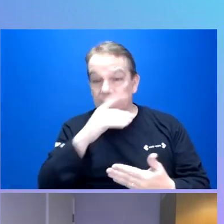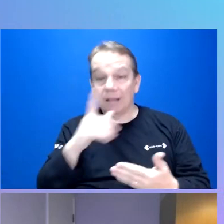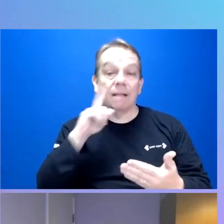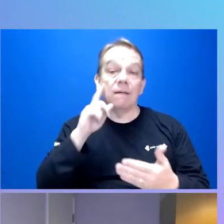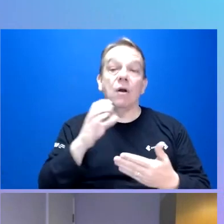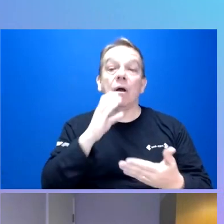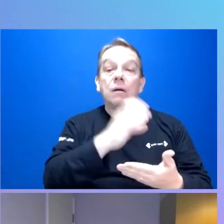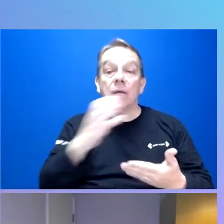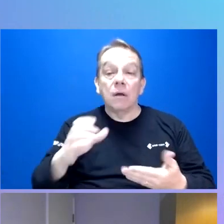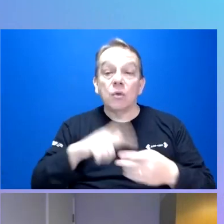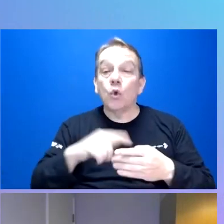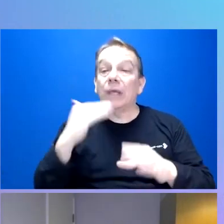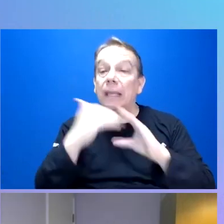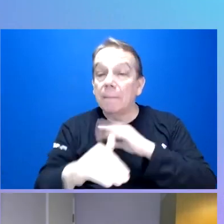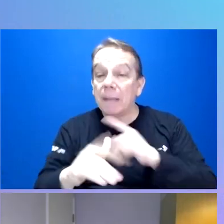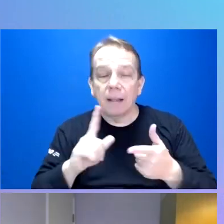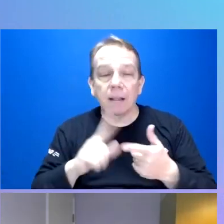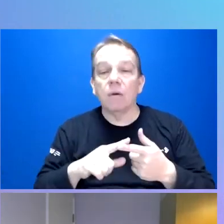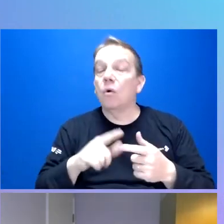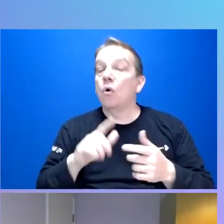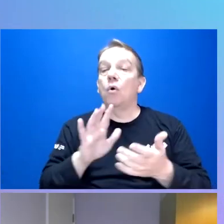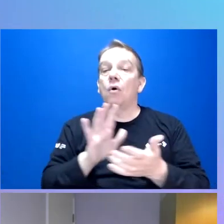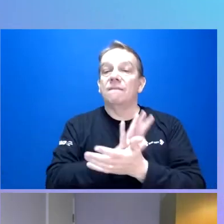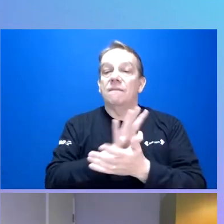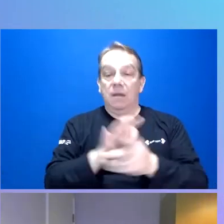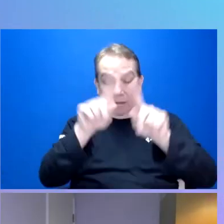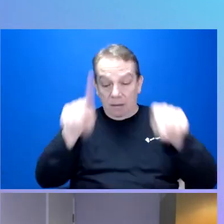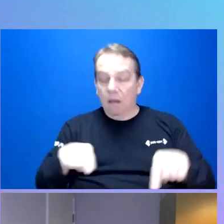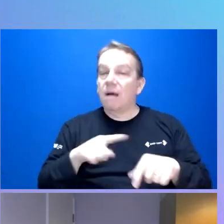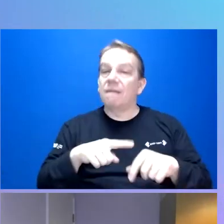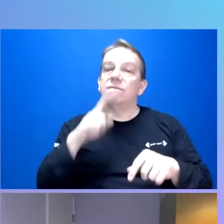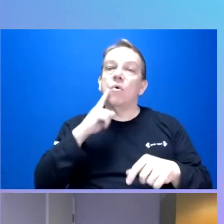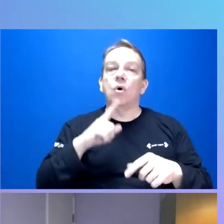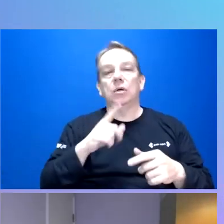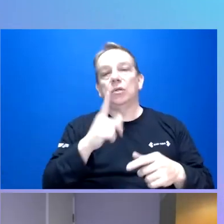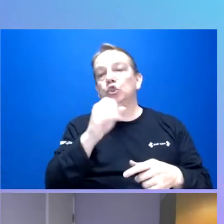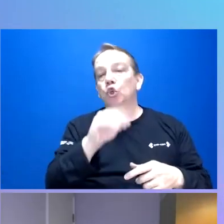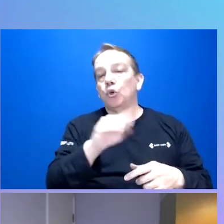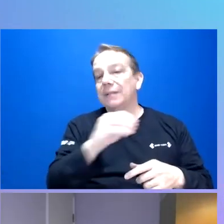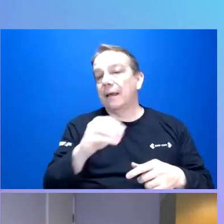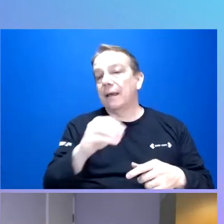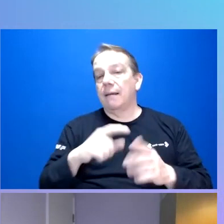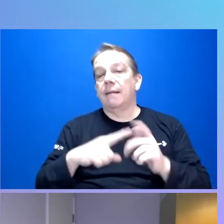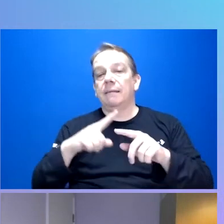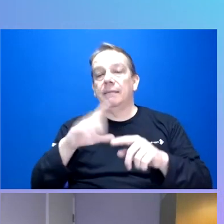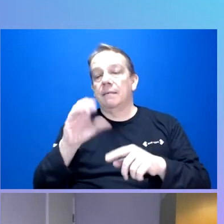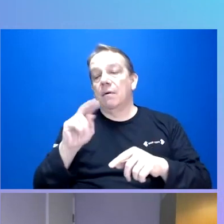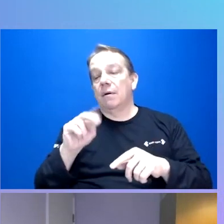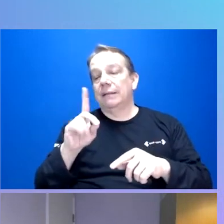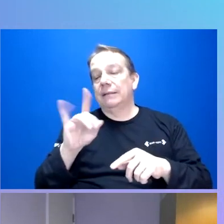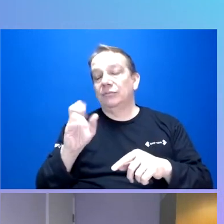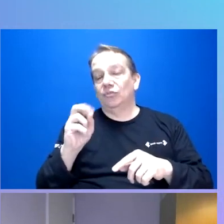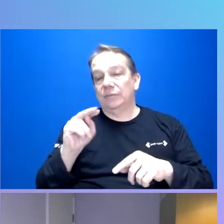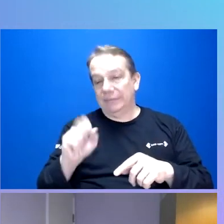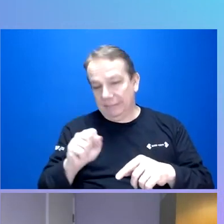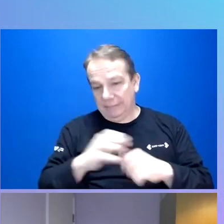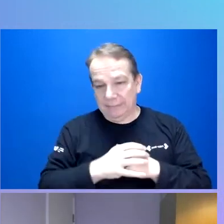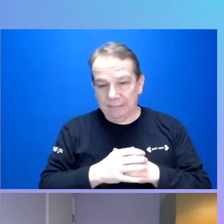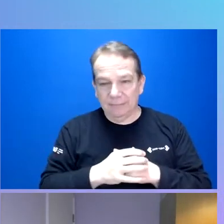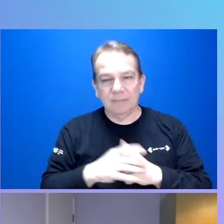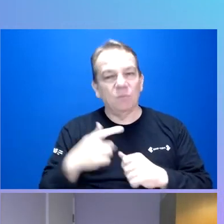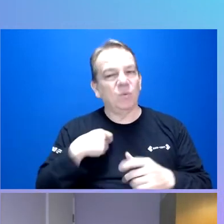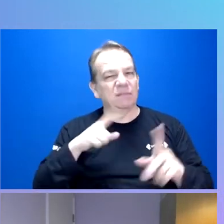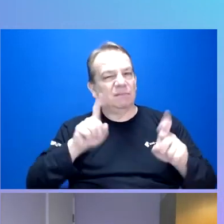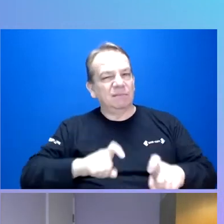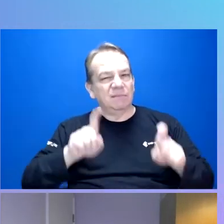emails or the formatting of your terms and conditions. We tested the usability of our research